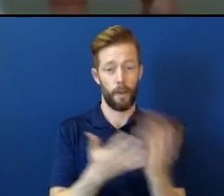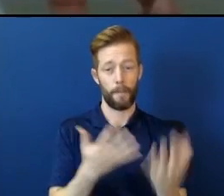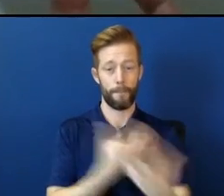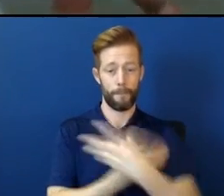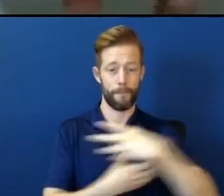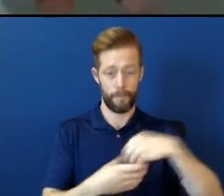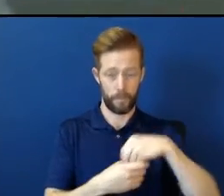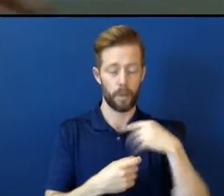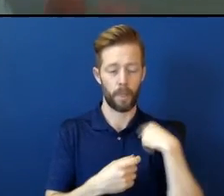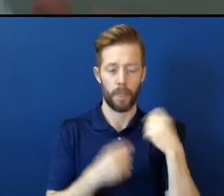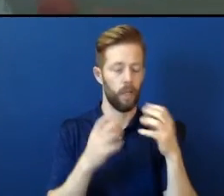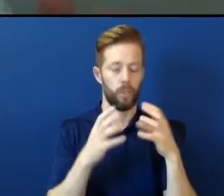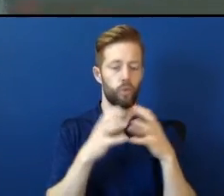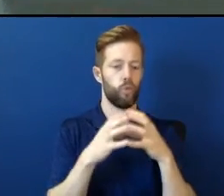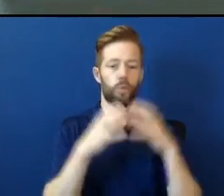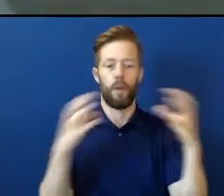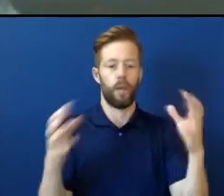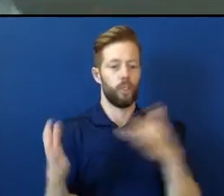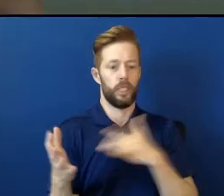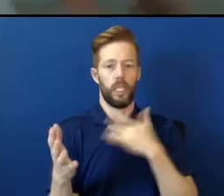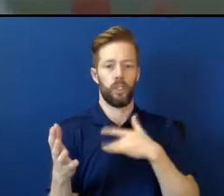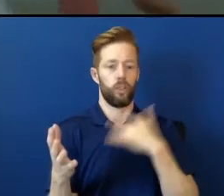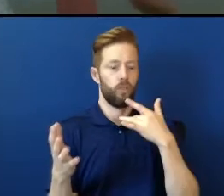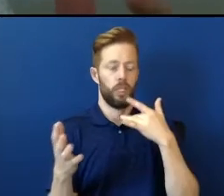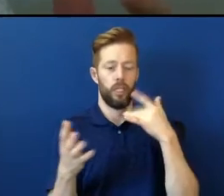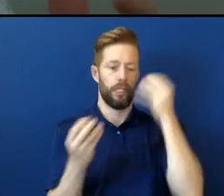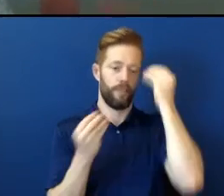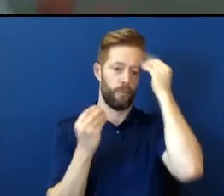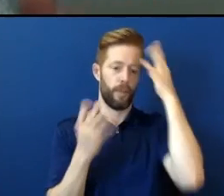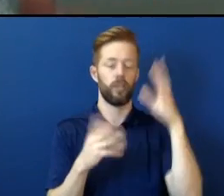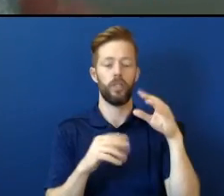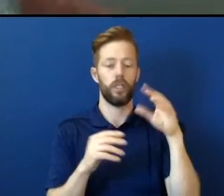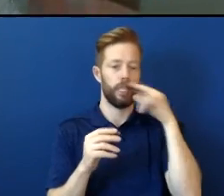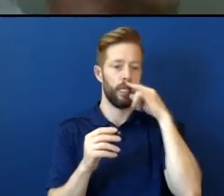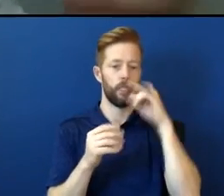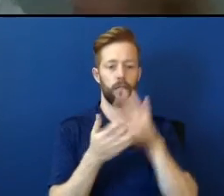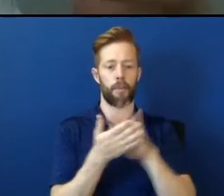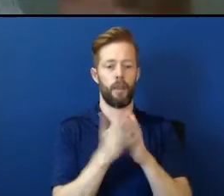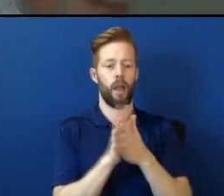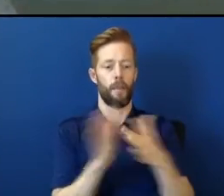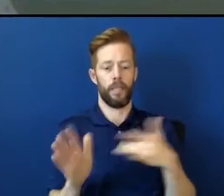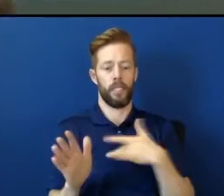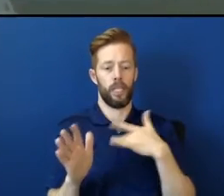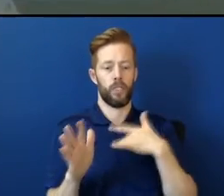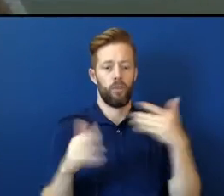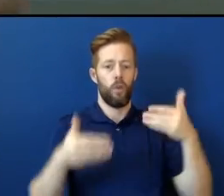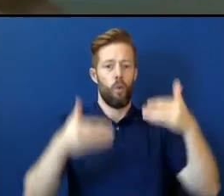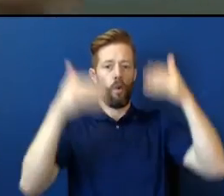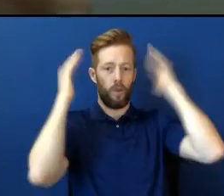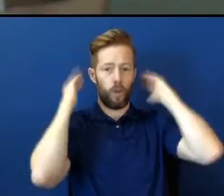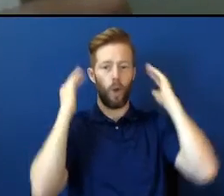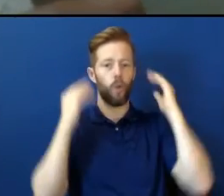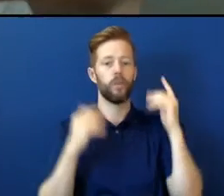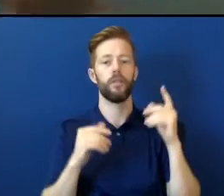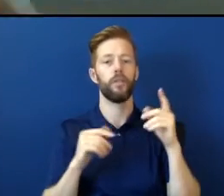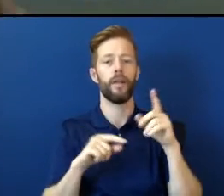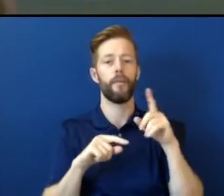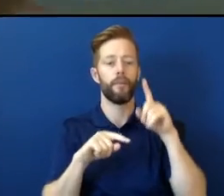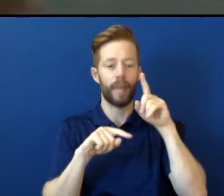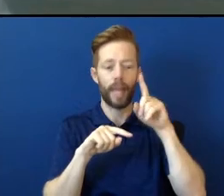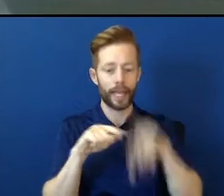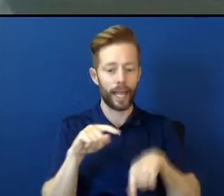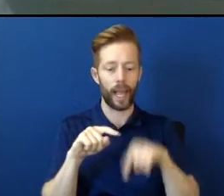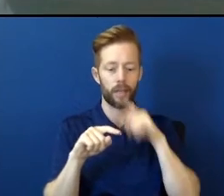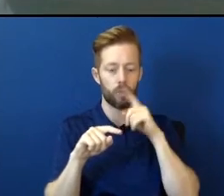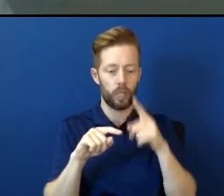much sensory information on the page. Kids go into sensory overload and they can never actually dig into